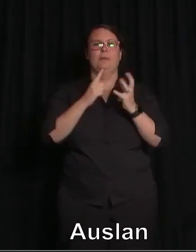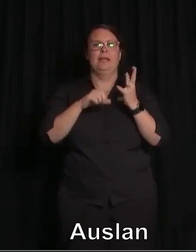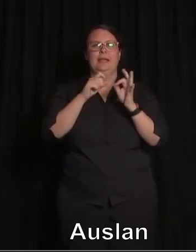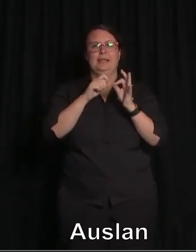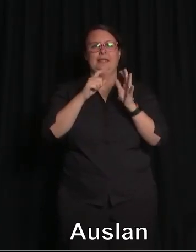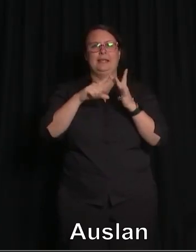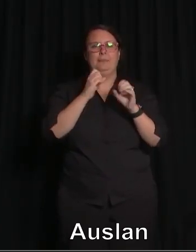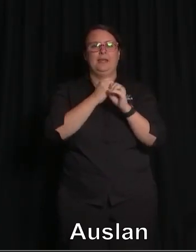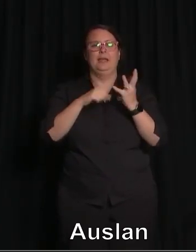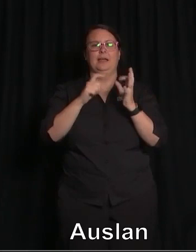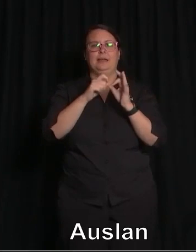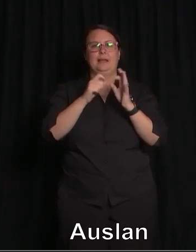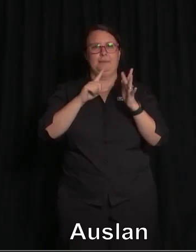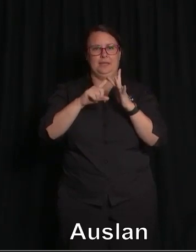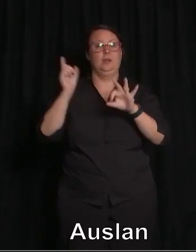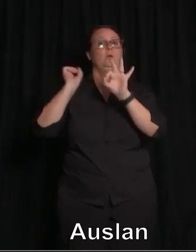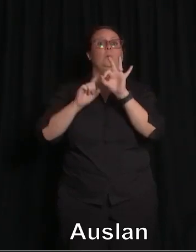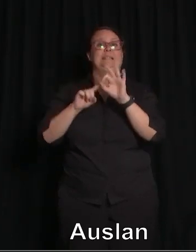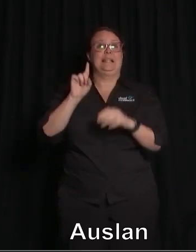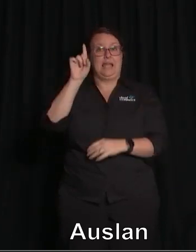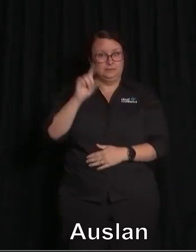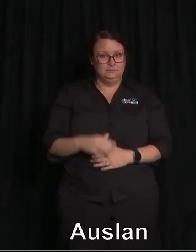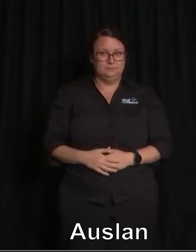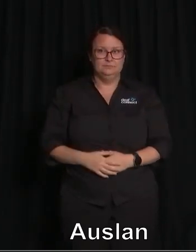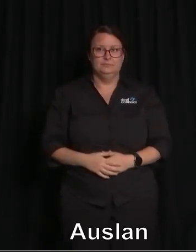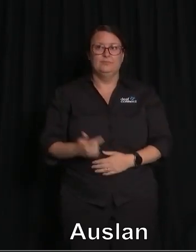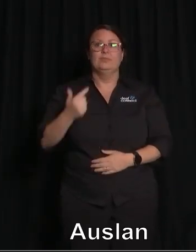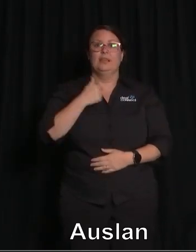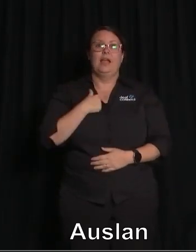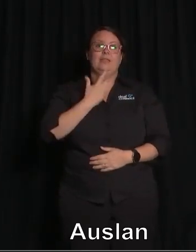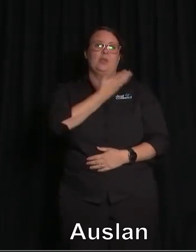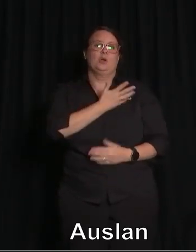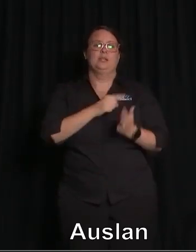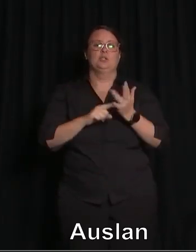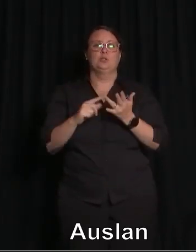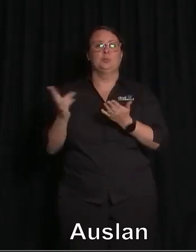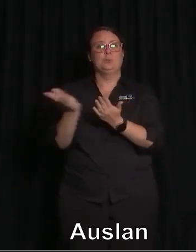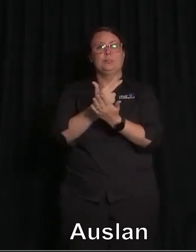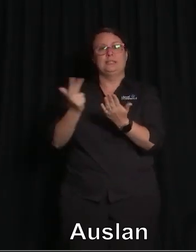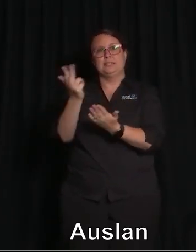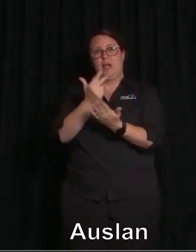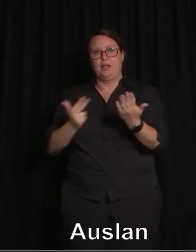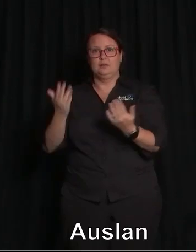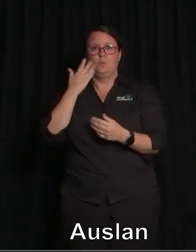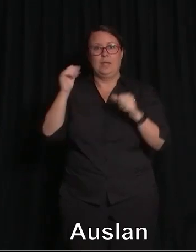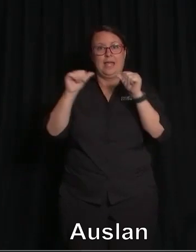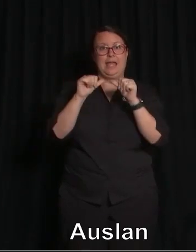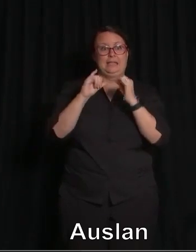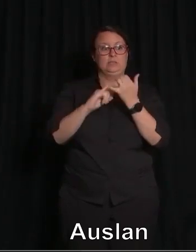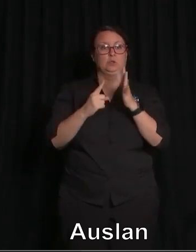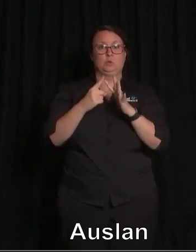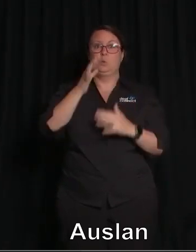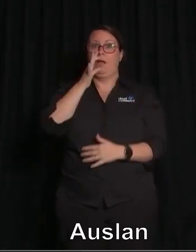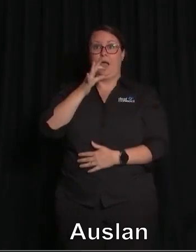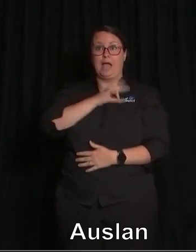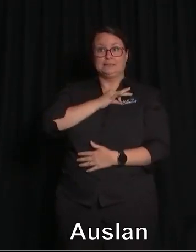Queensland, and I've had the absolute honour of designing the message stick. When Aunty Sue came to me with this